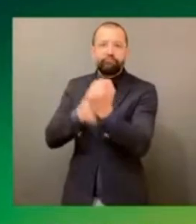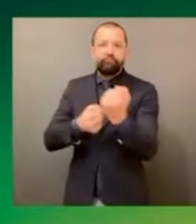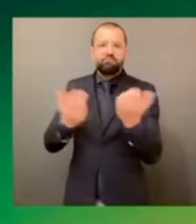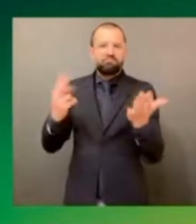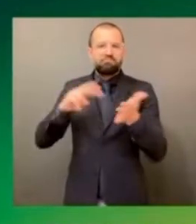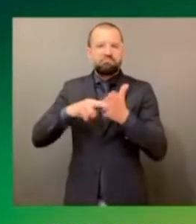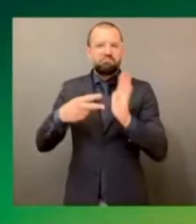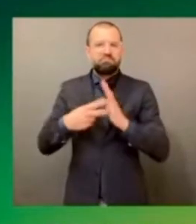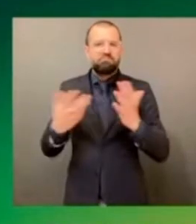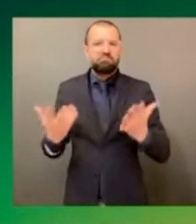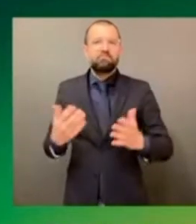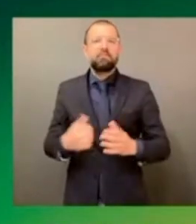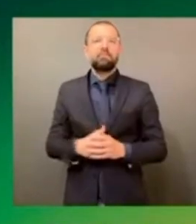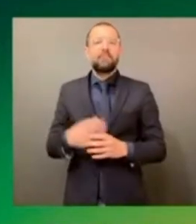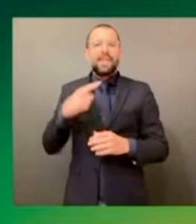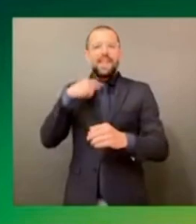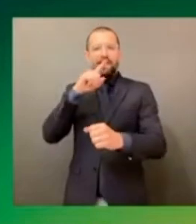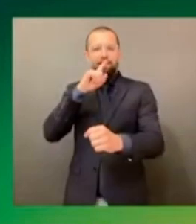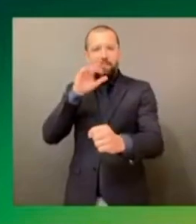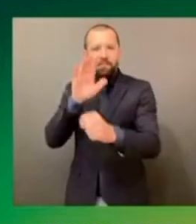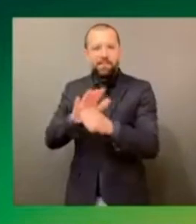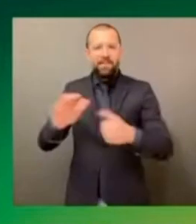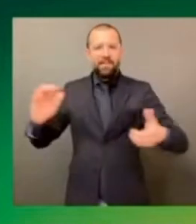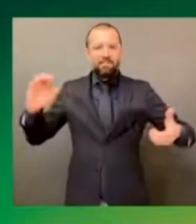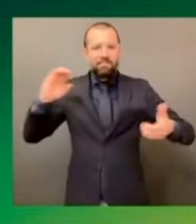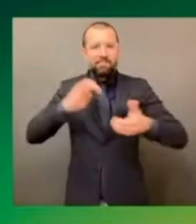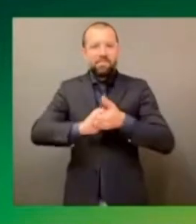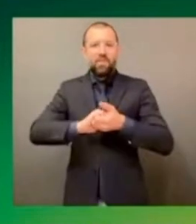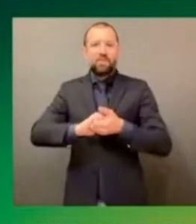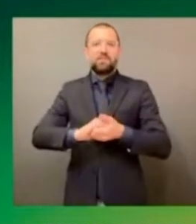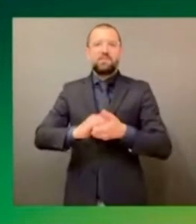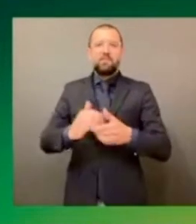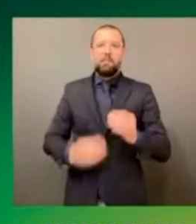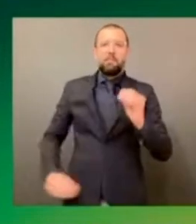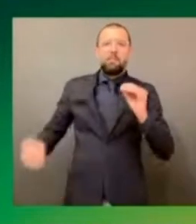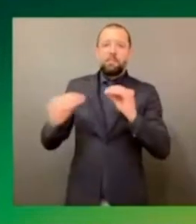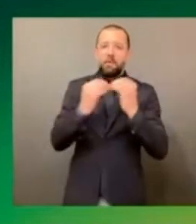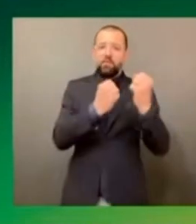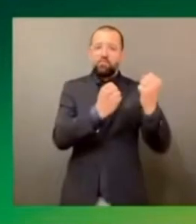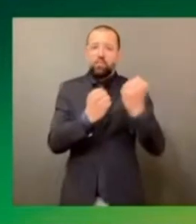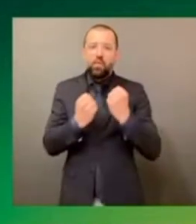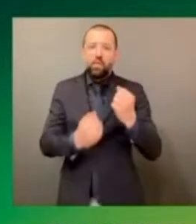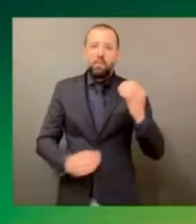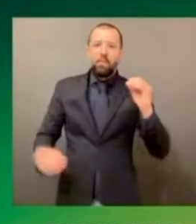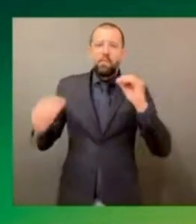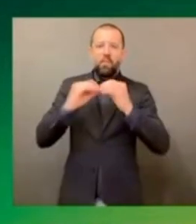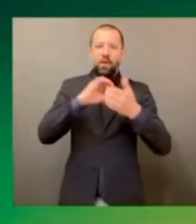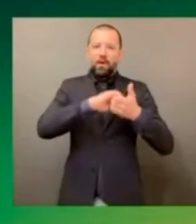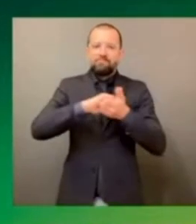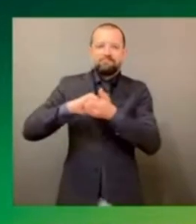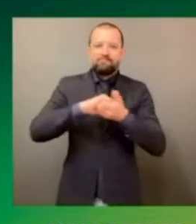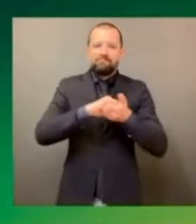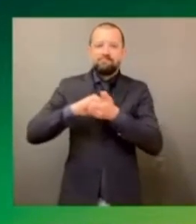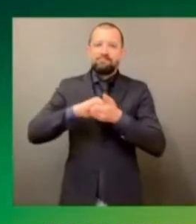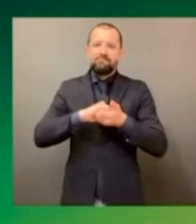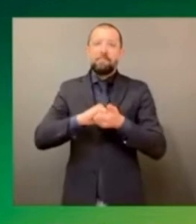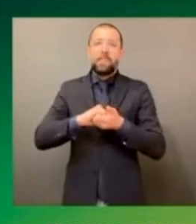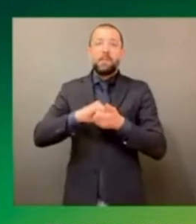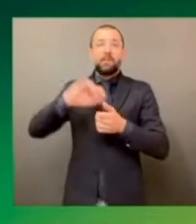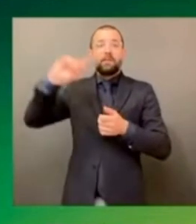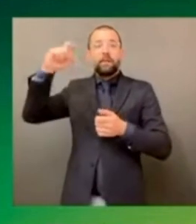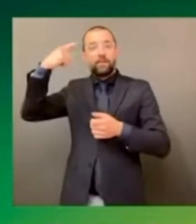our partnerships across the continent of Africa. Partnerships with governments, the private